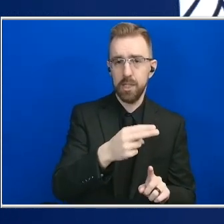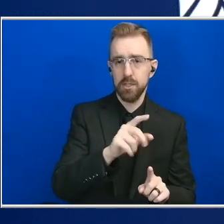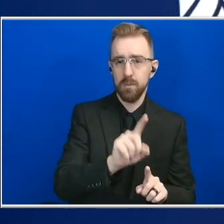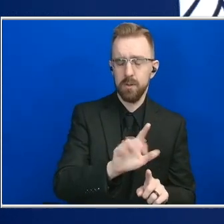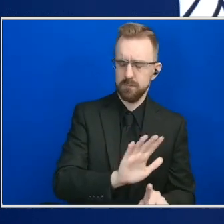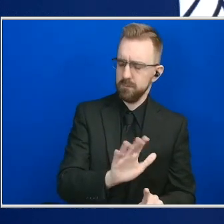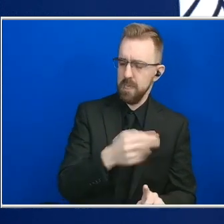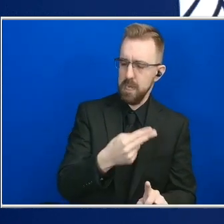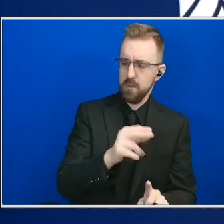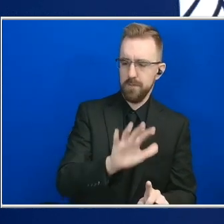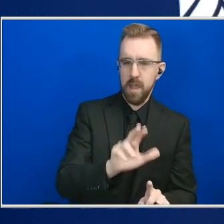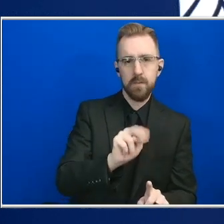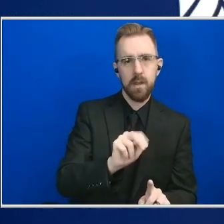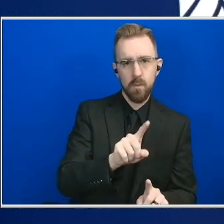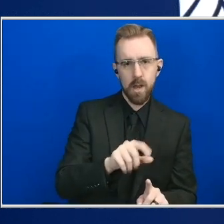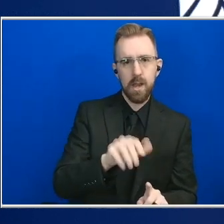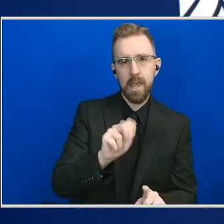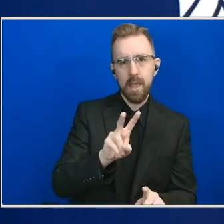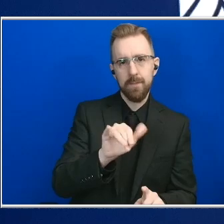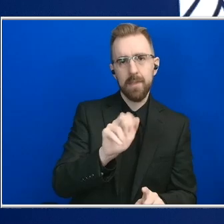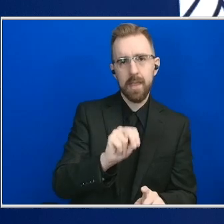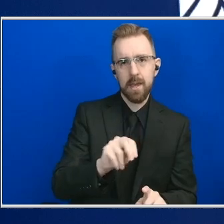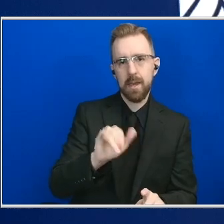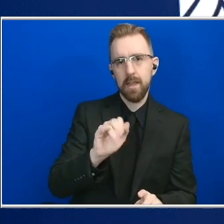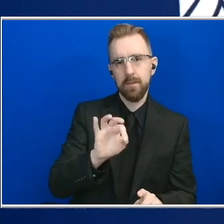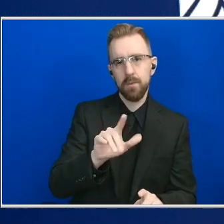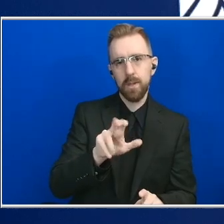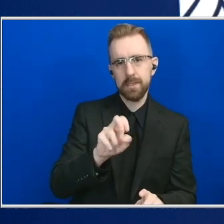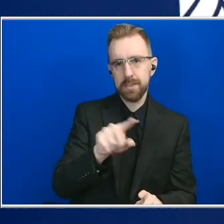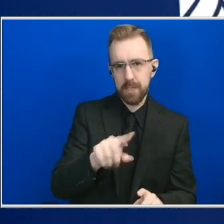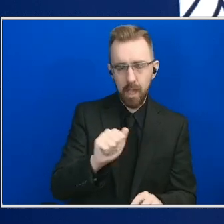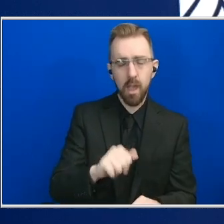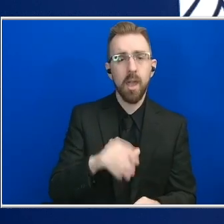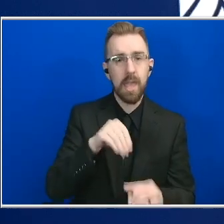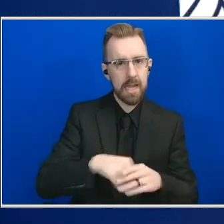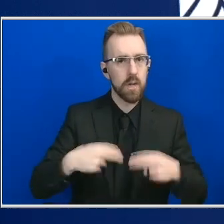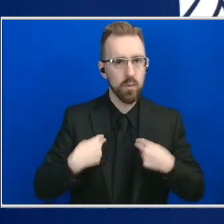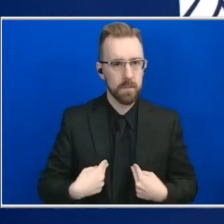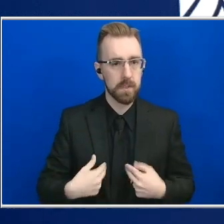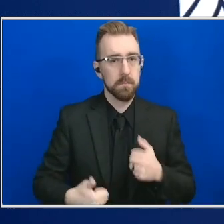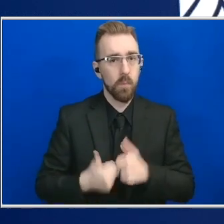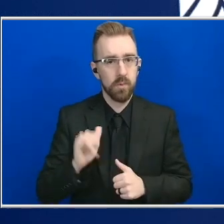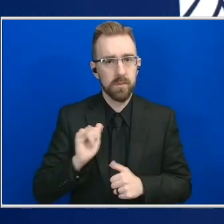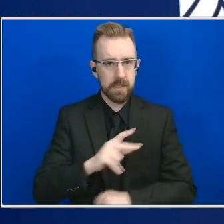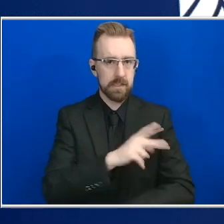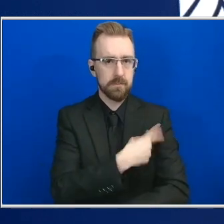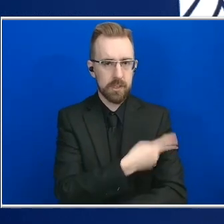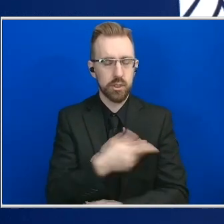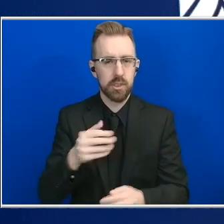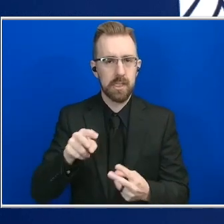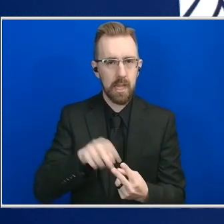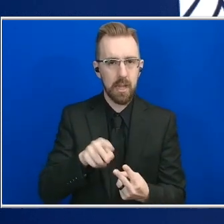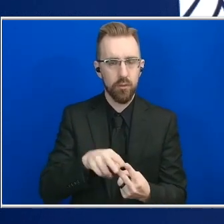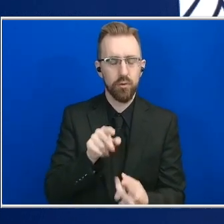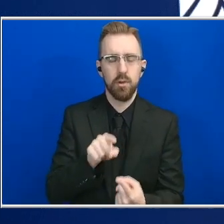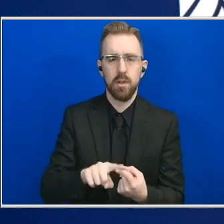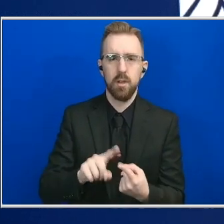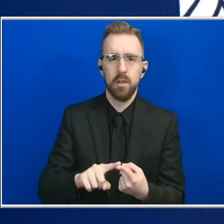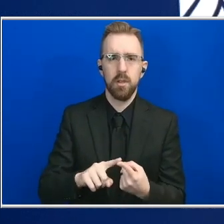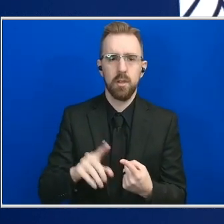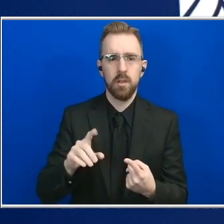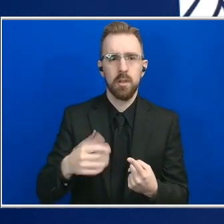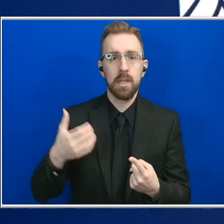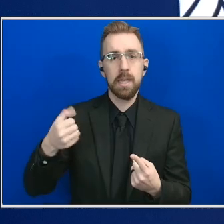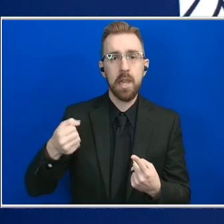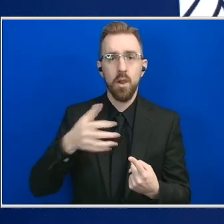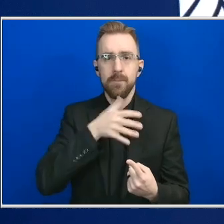H5N1 avian influenza in humans. Again, the vast majority of these patients are either dairy farm workers